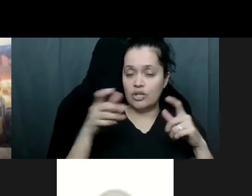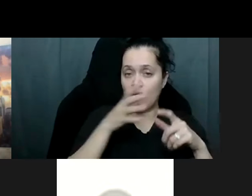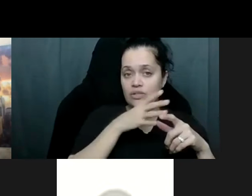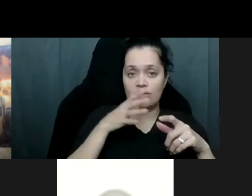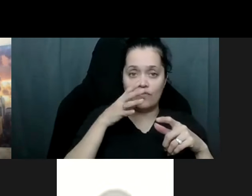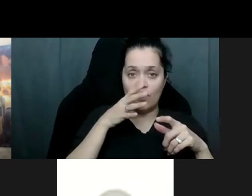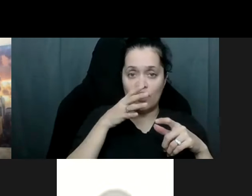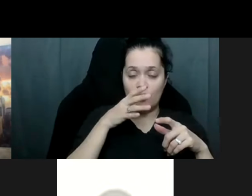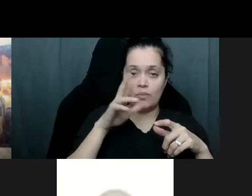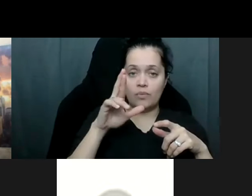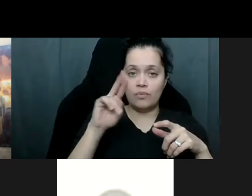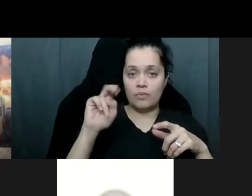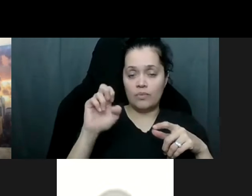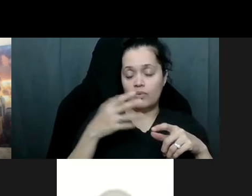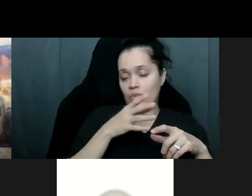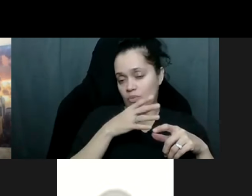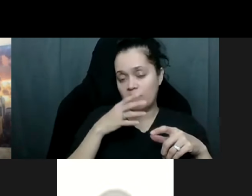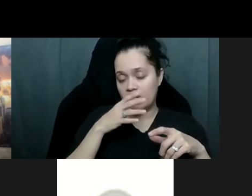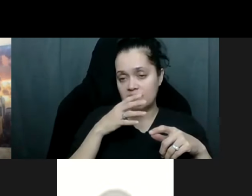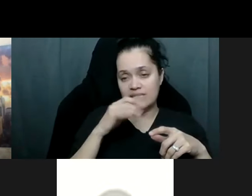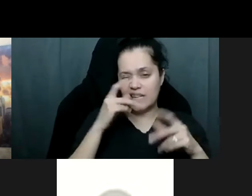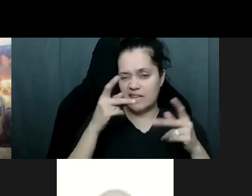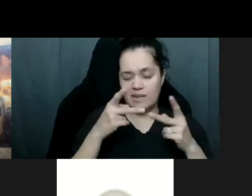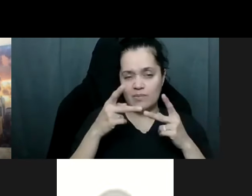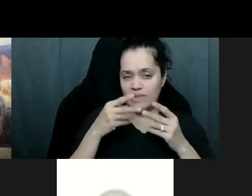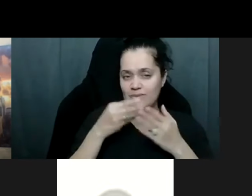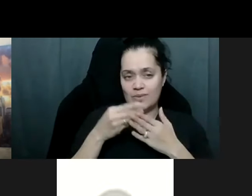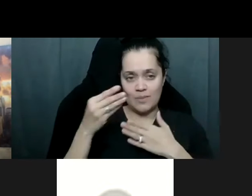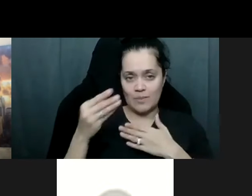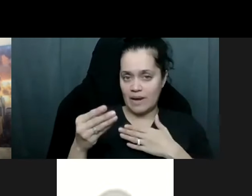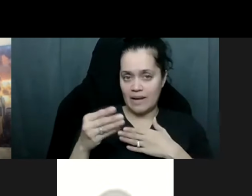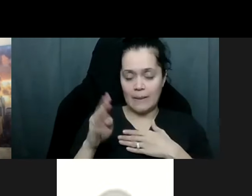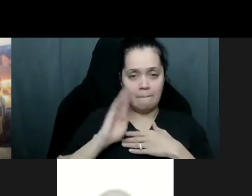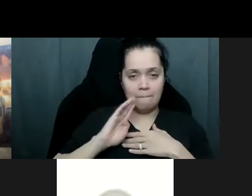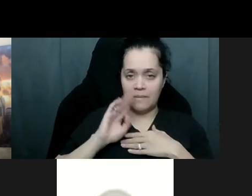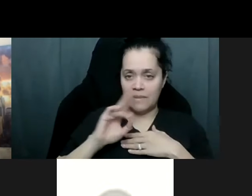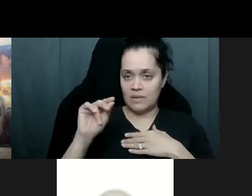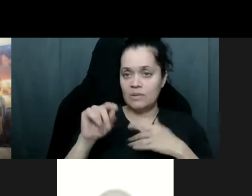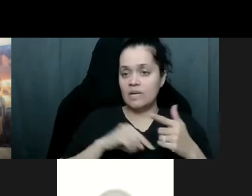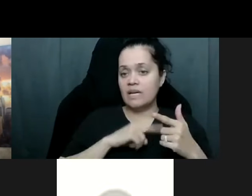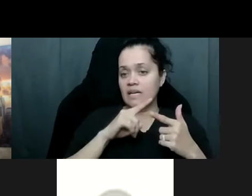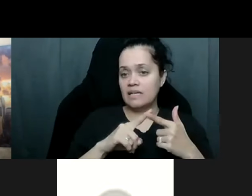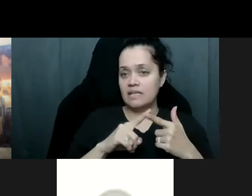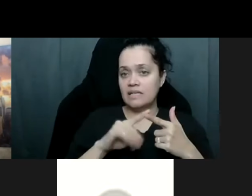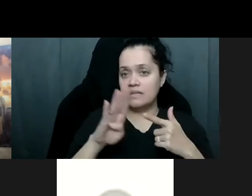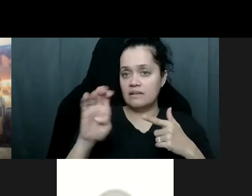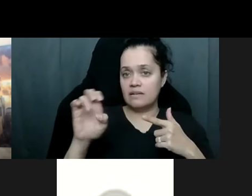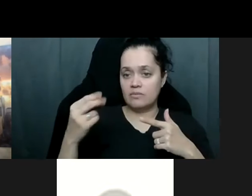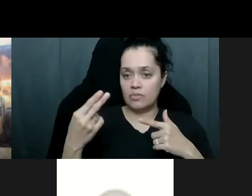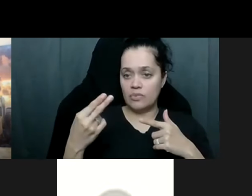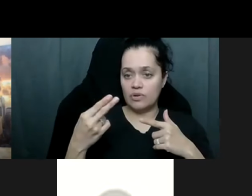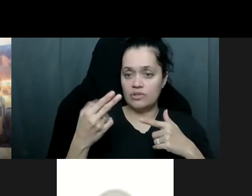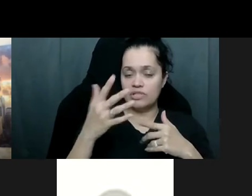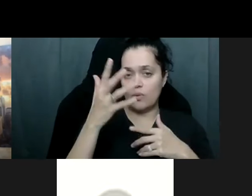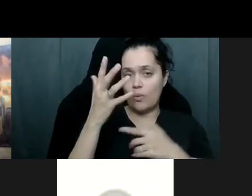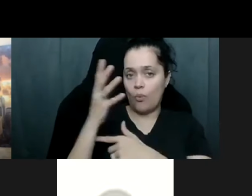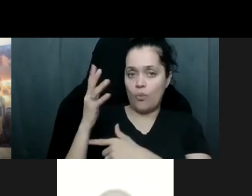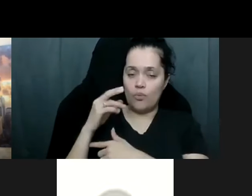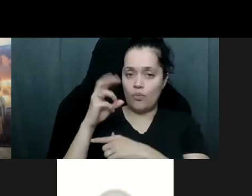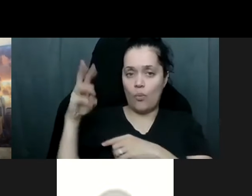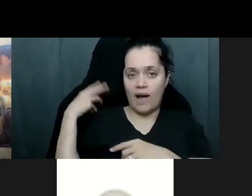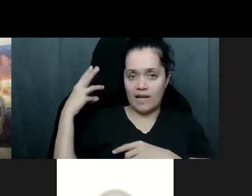or ranch, not a place where you're buying beer. And bush then is just the wilderness.